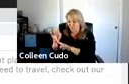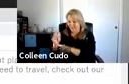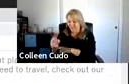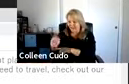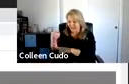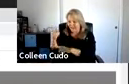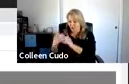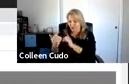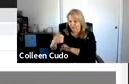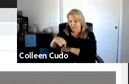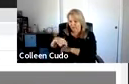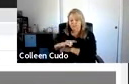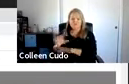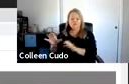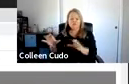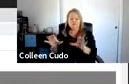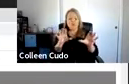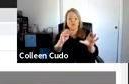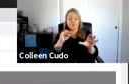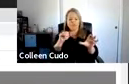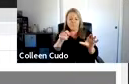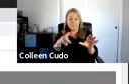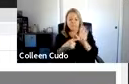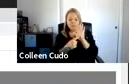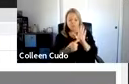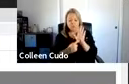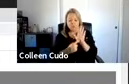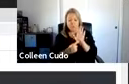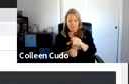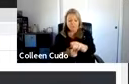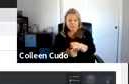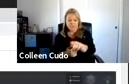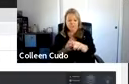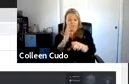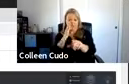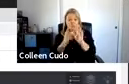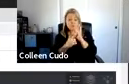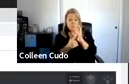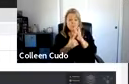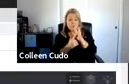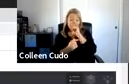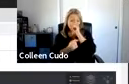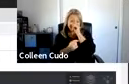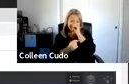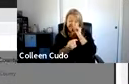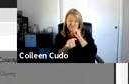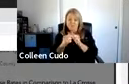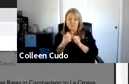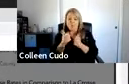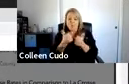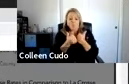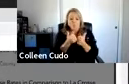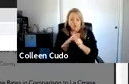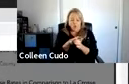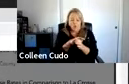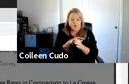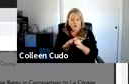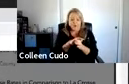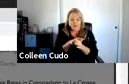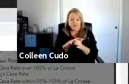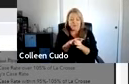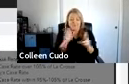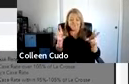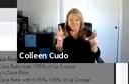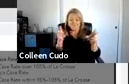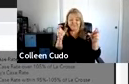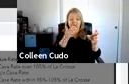County. So this map pulls up for you here and will show you, which locations are considered higher